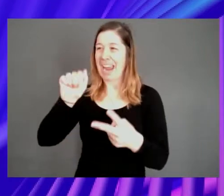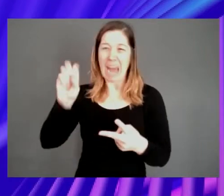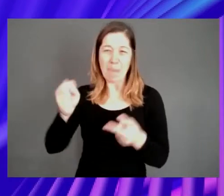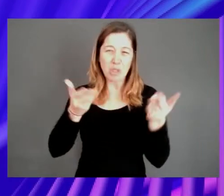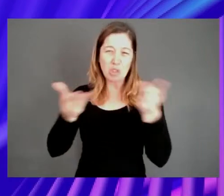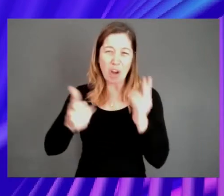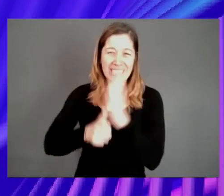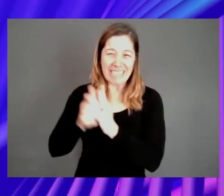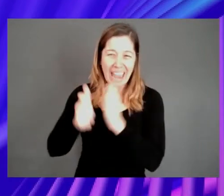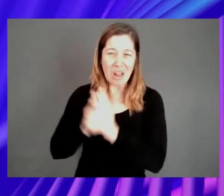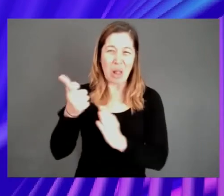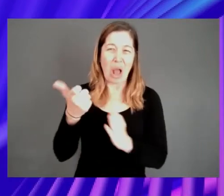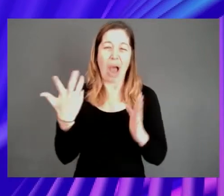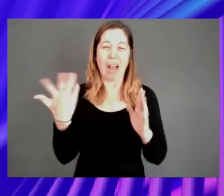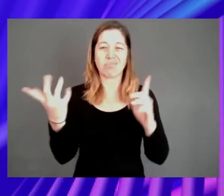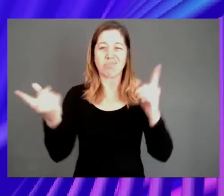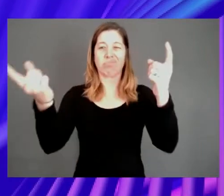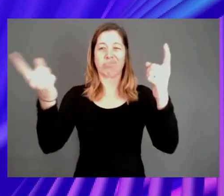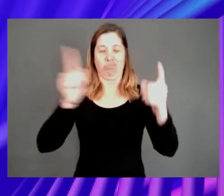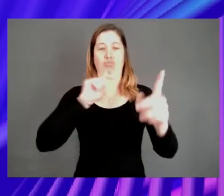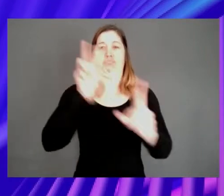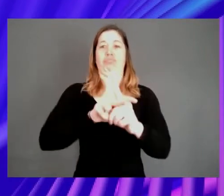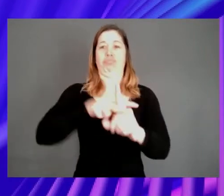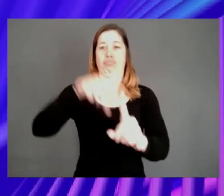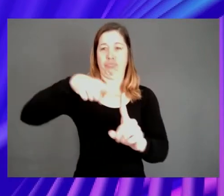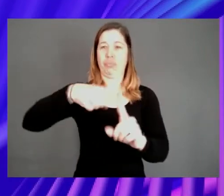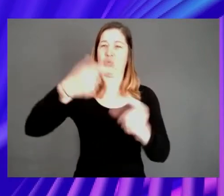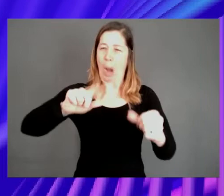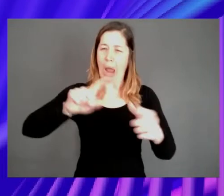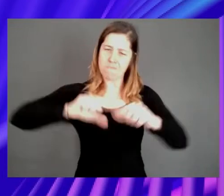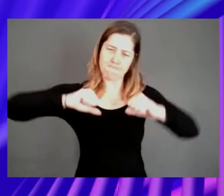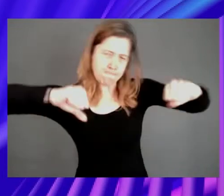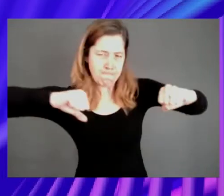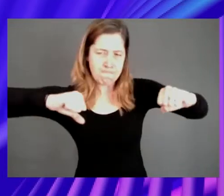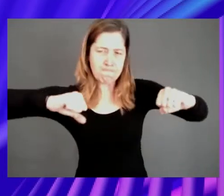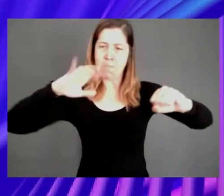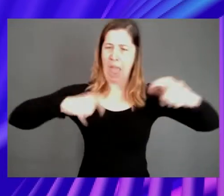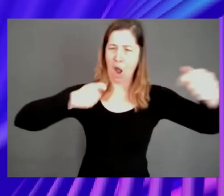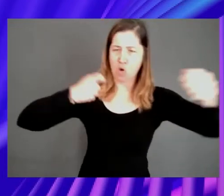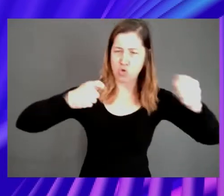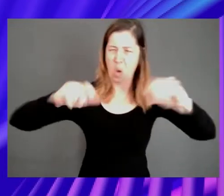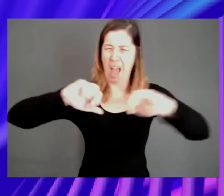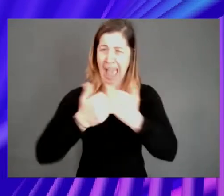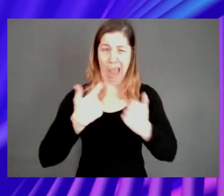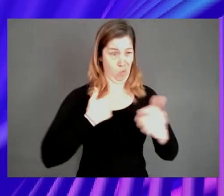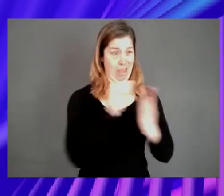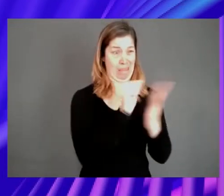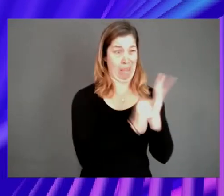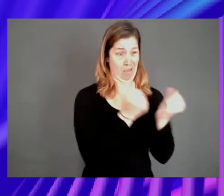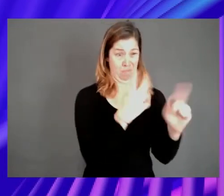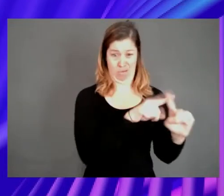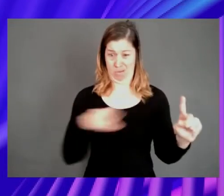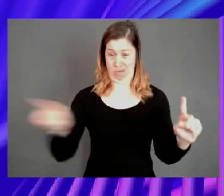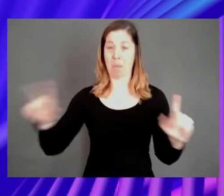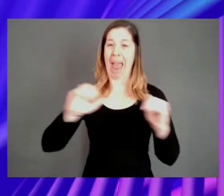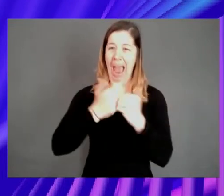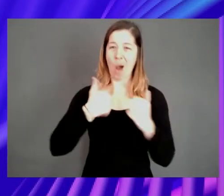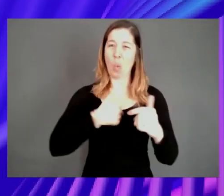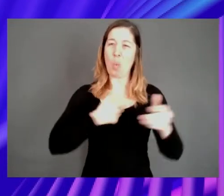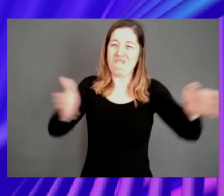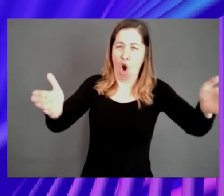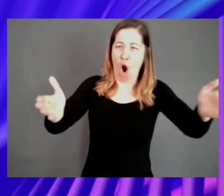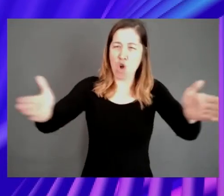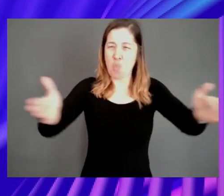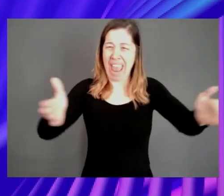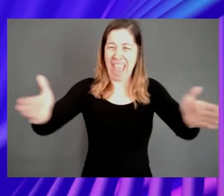you to apply some of those guardrails and controls, you know, at scale across multiple accounts. And having guardrails and controls is probably really important for